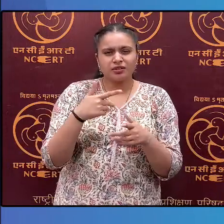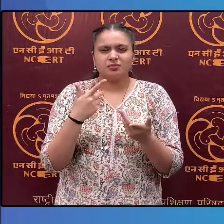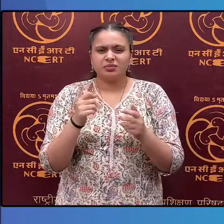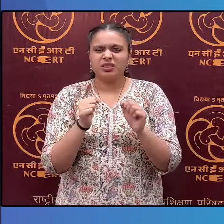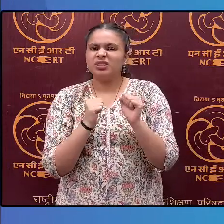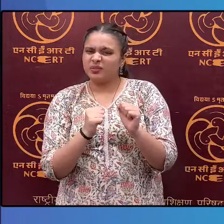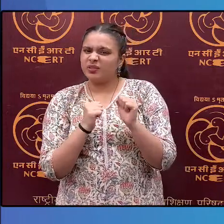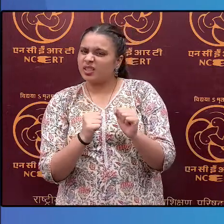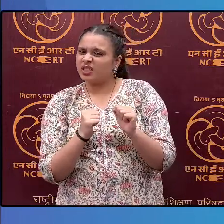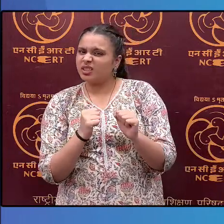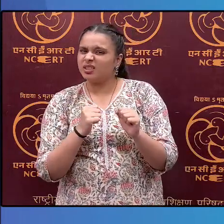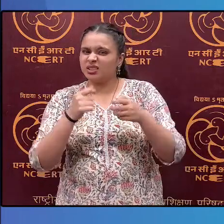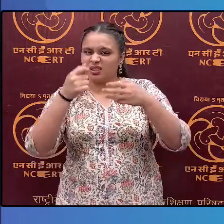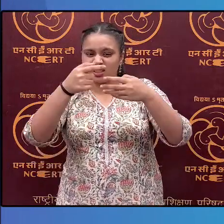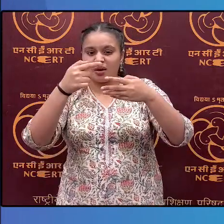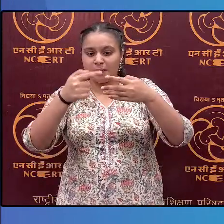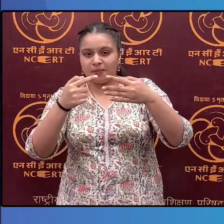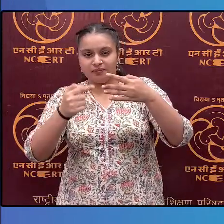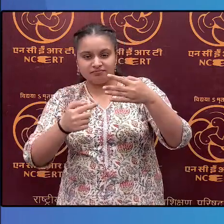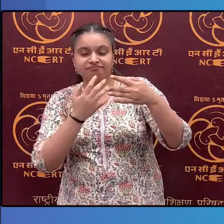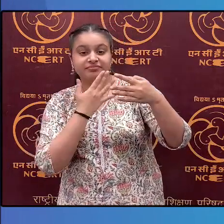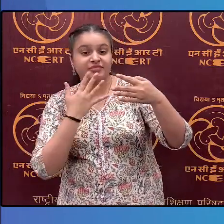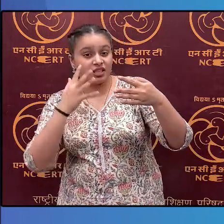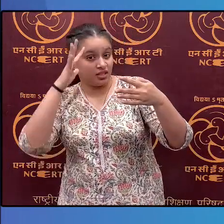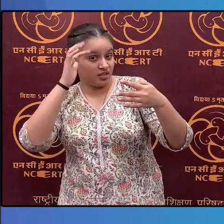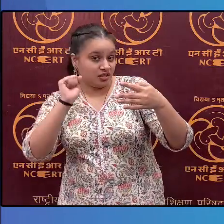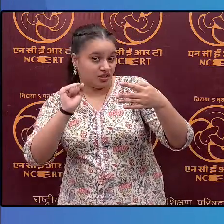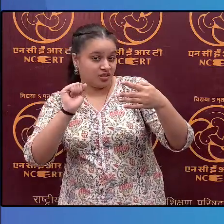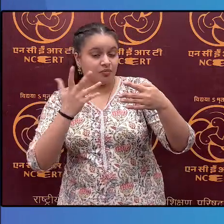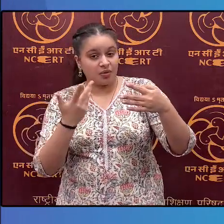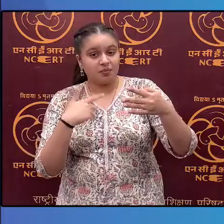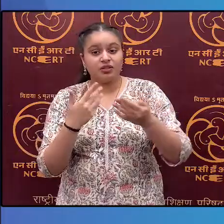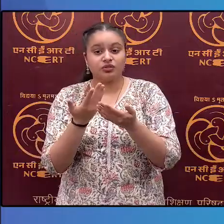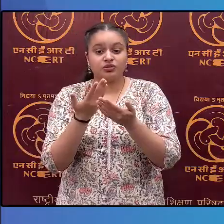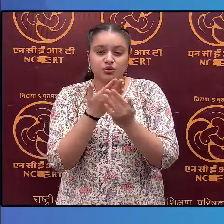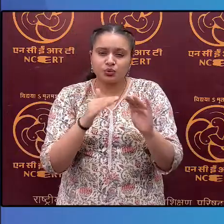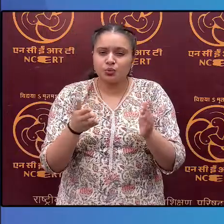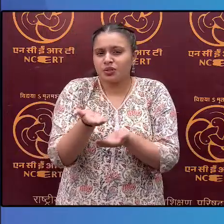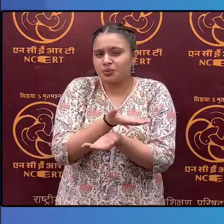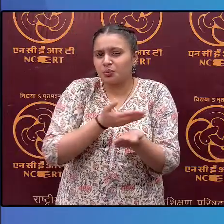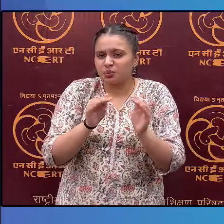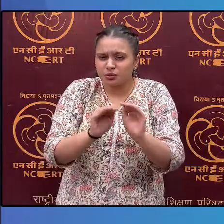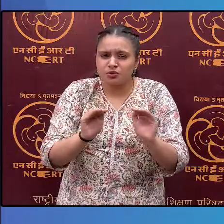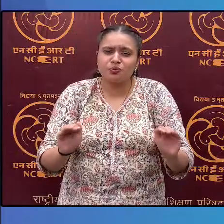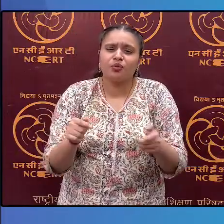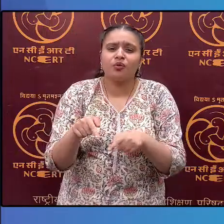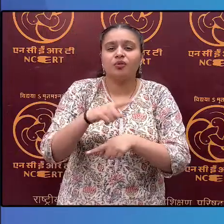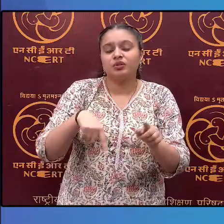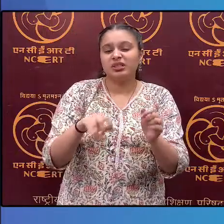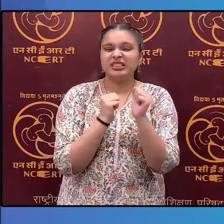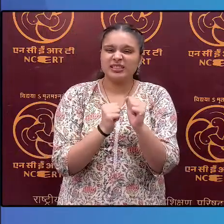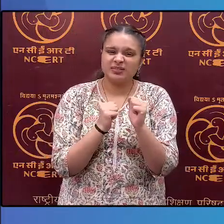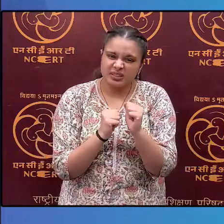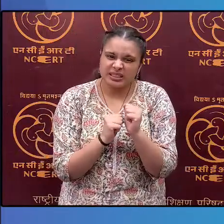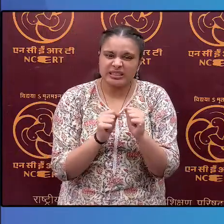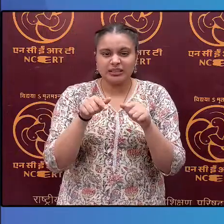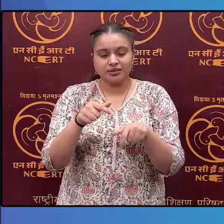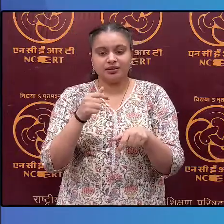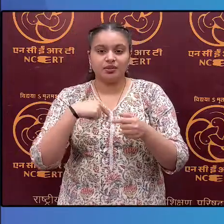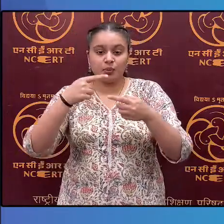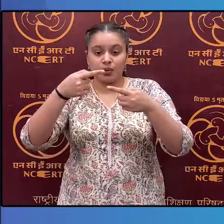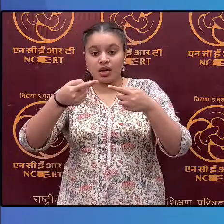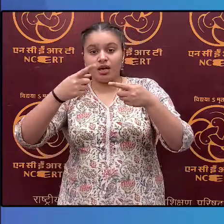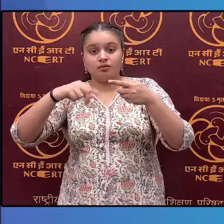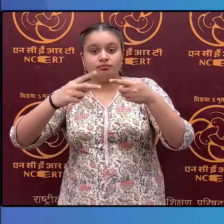the colors in sequence, right? Yes, absolutely. And for our young learners, it is very difficult to know what color will come